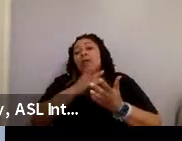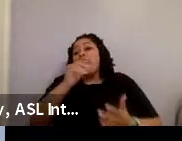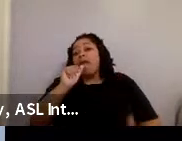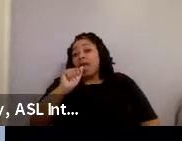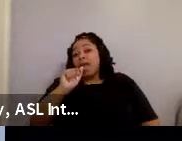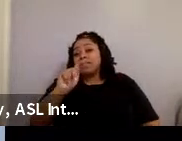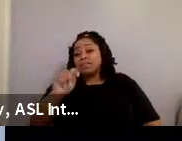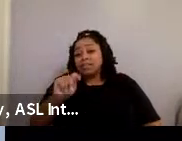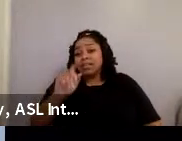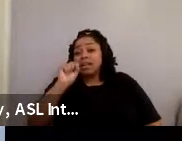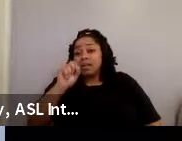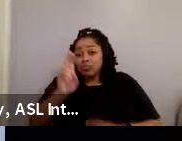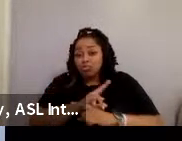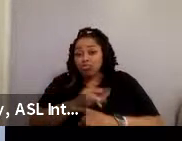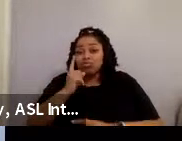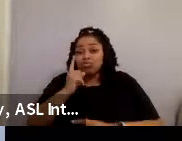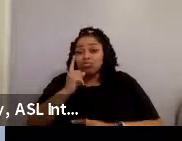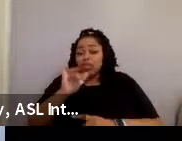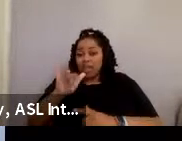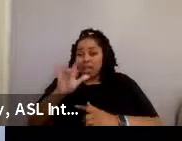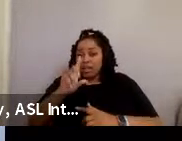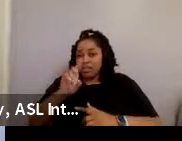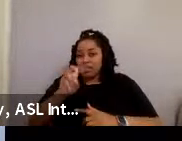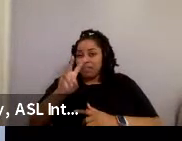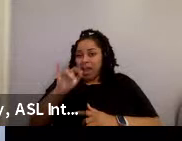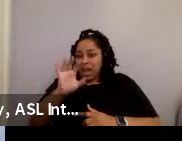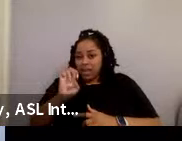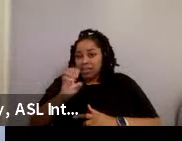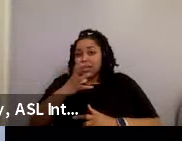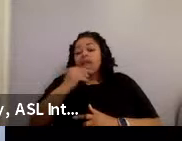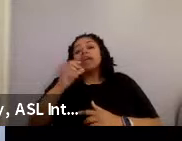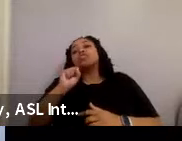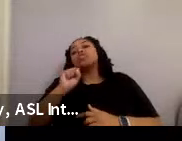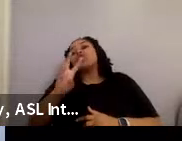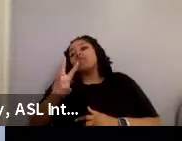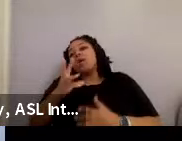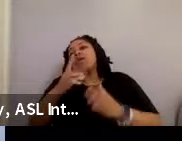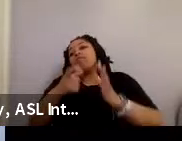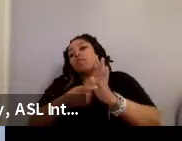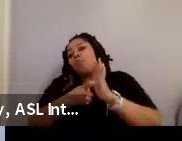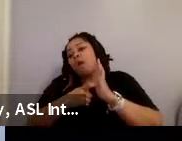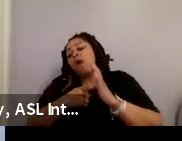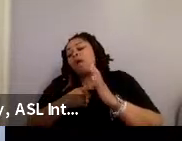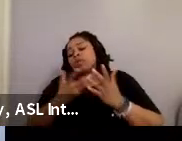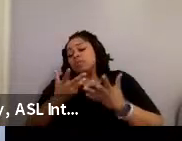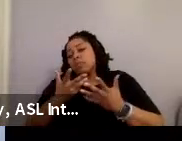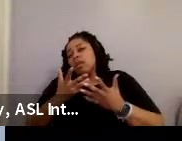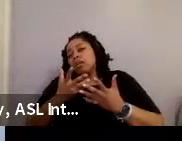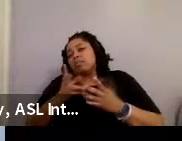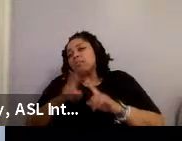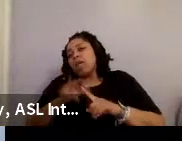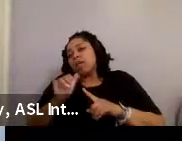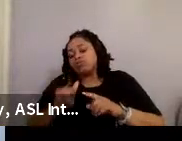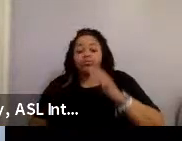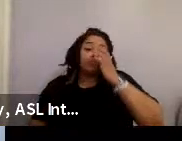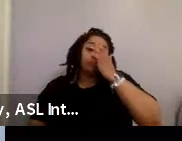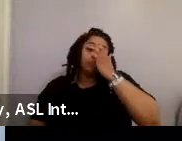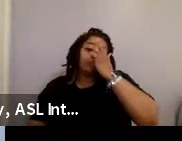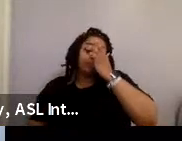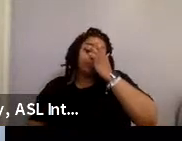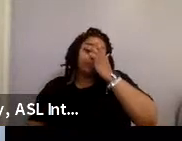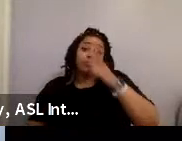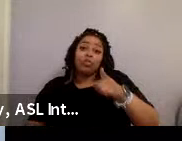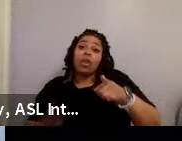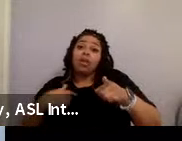be used from that device, and then software requirements may apply. On this slide, we